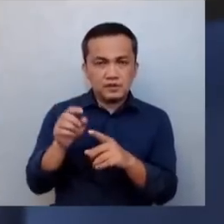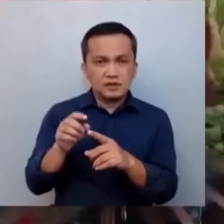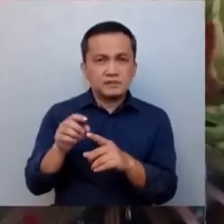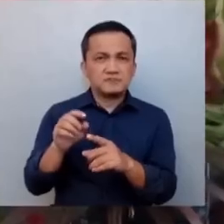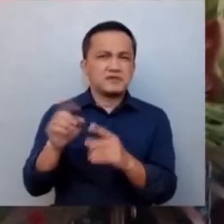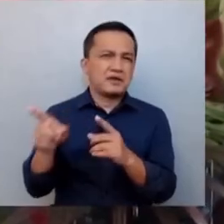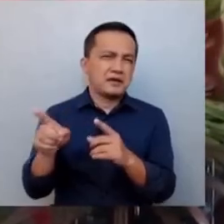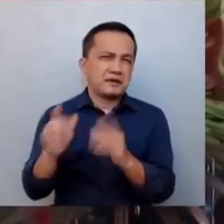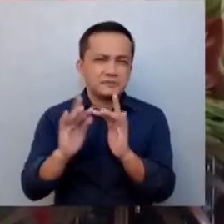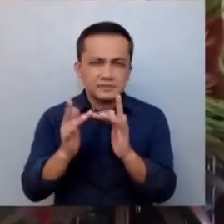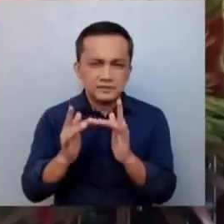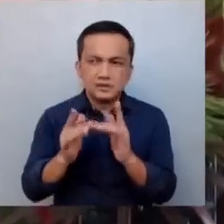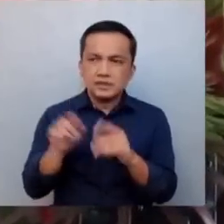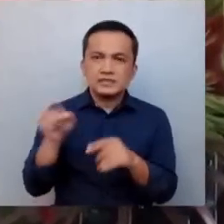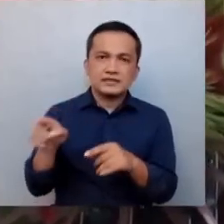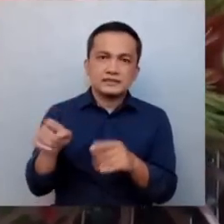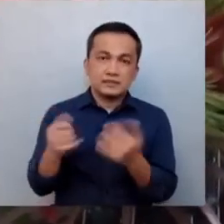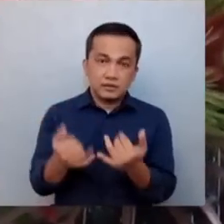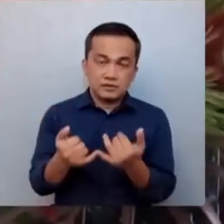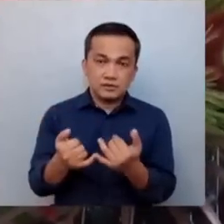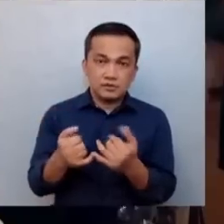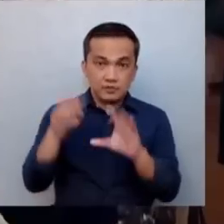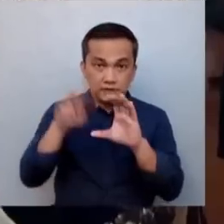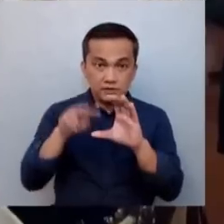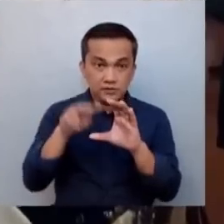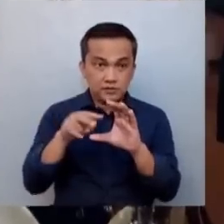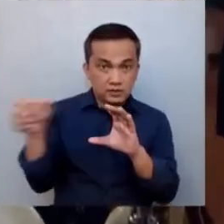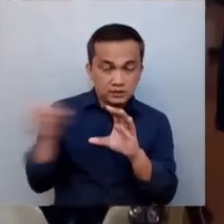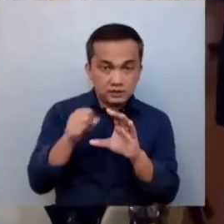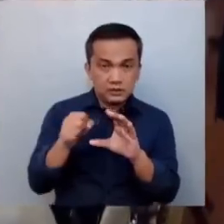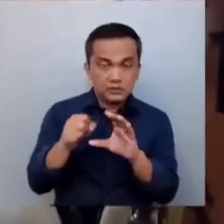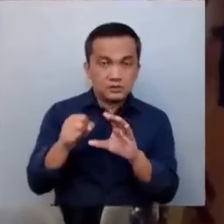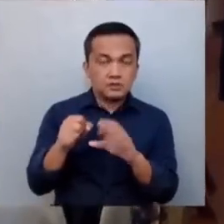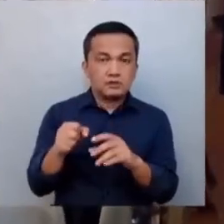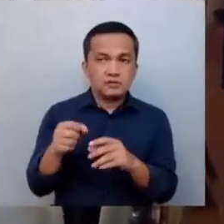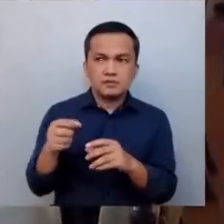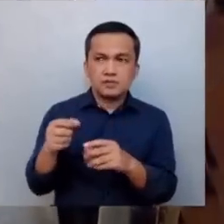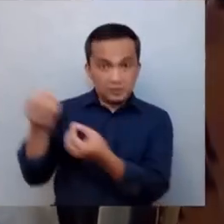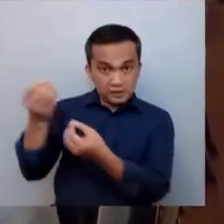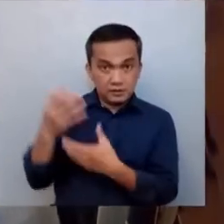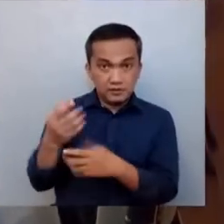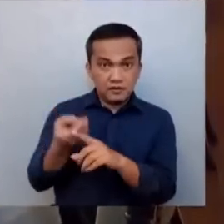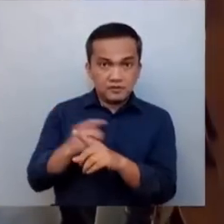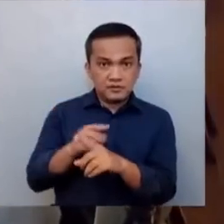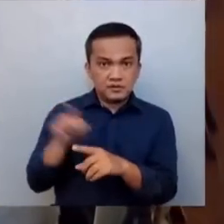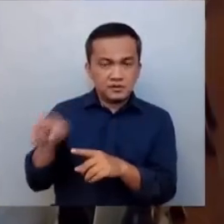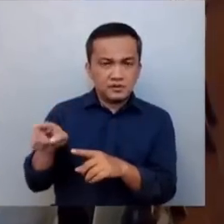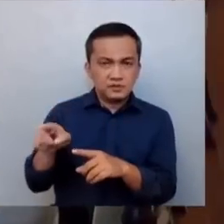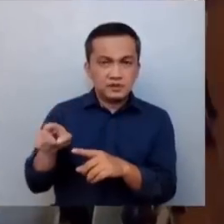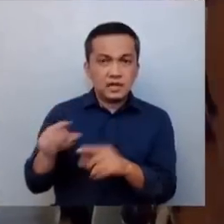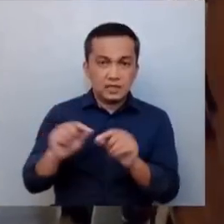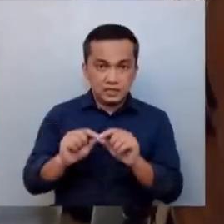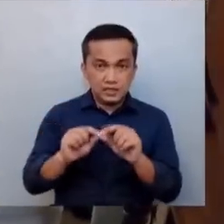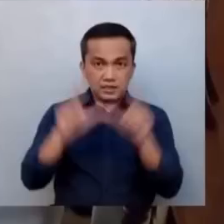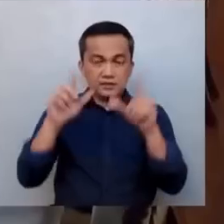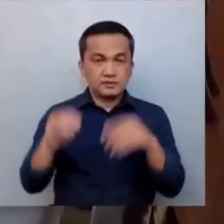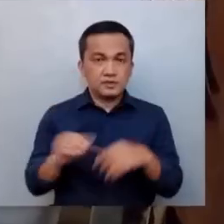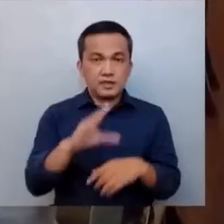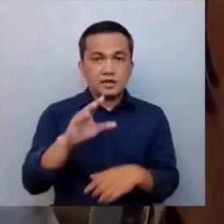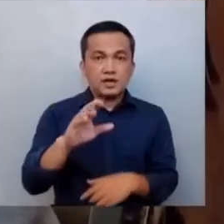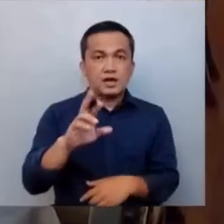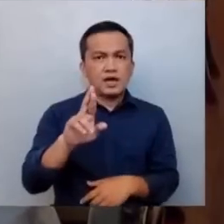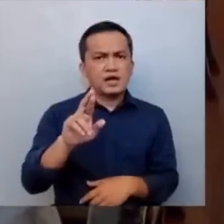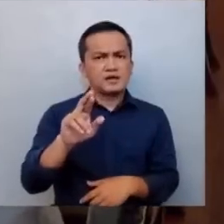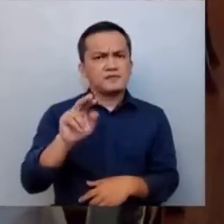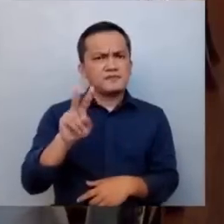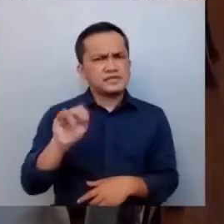This one, video that we got, we got this from the live stream of RTVM. So right now,